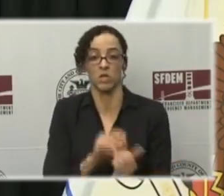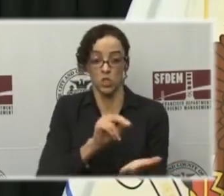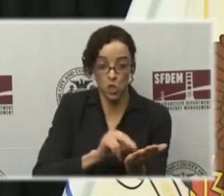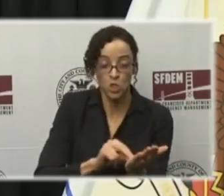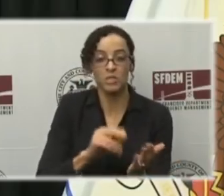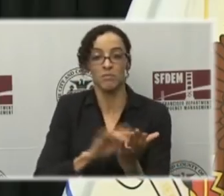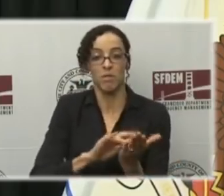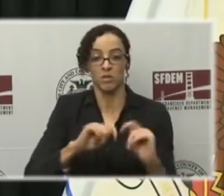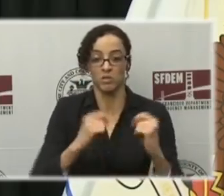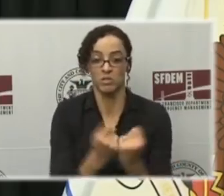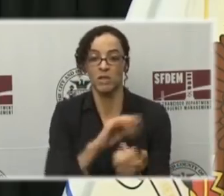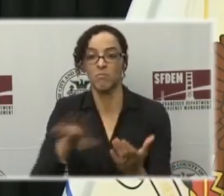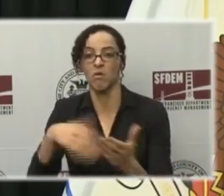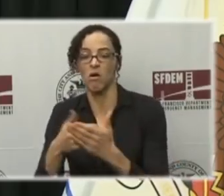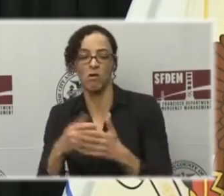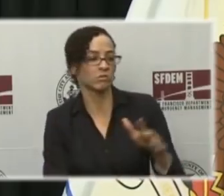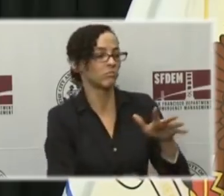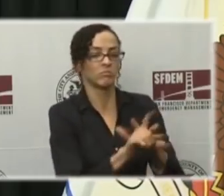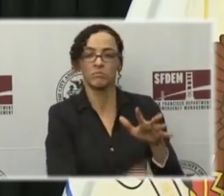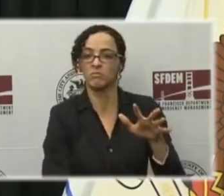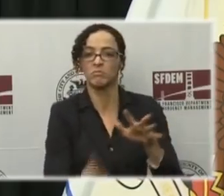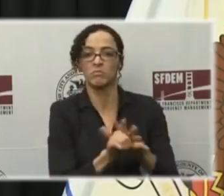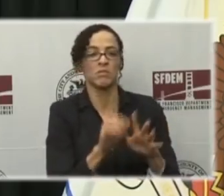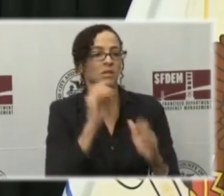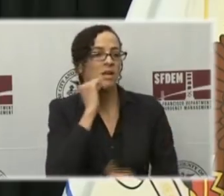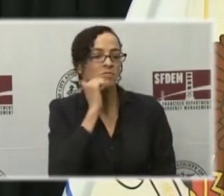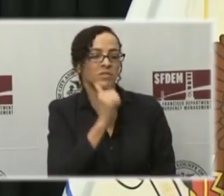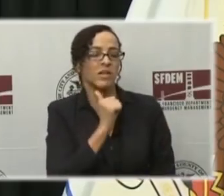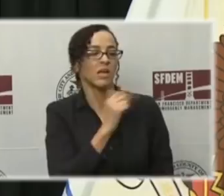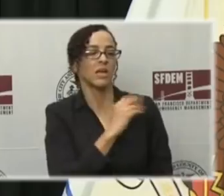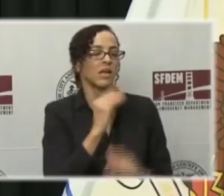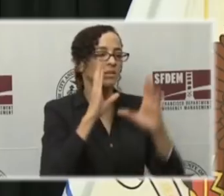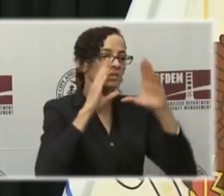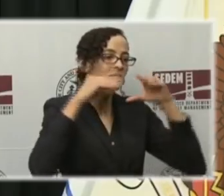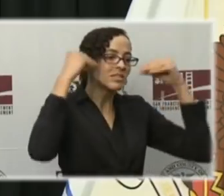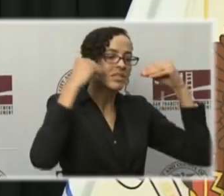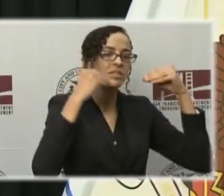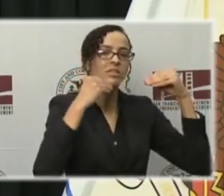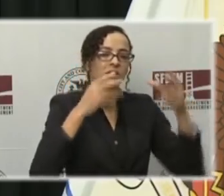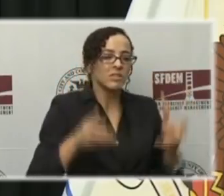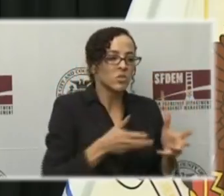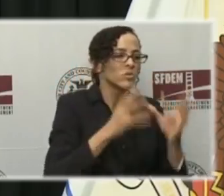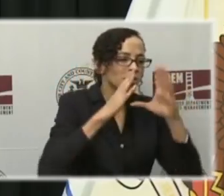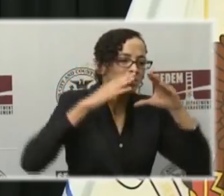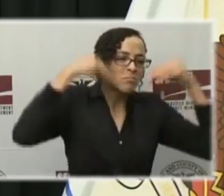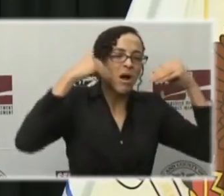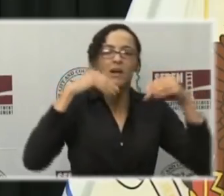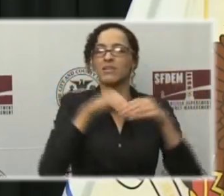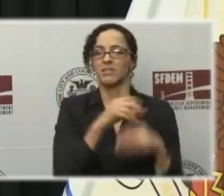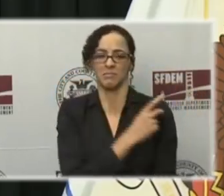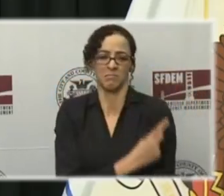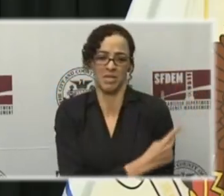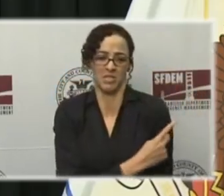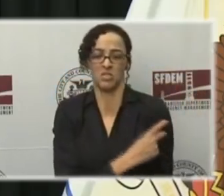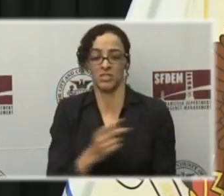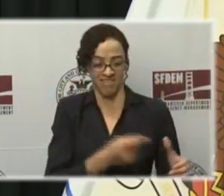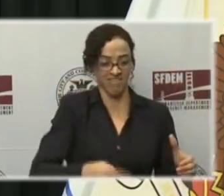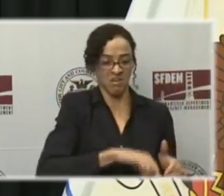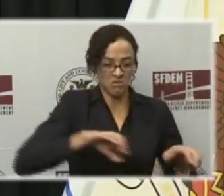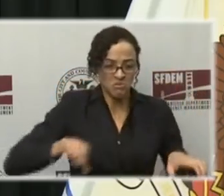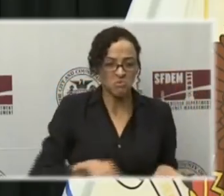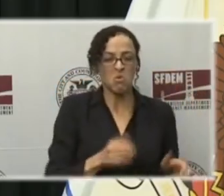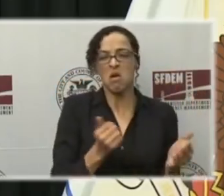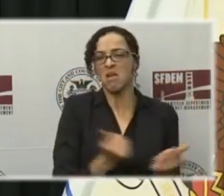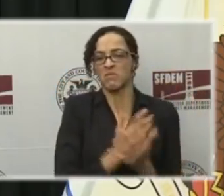every day, and they just really deserve our respect, our support, and we will do everything we can to continue to